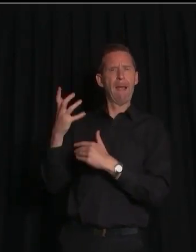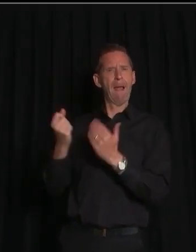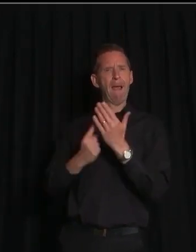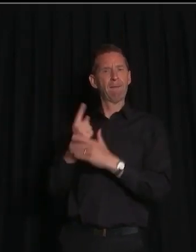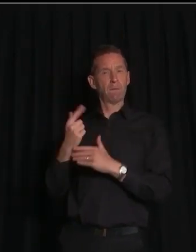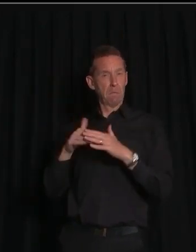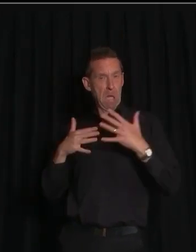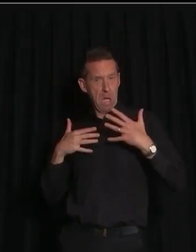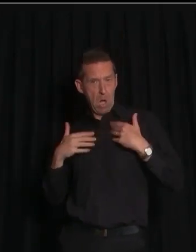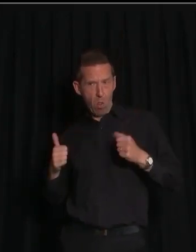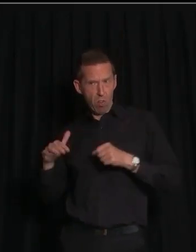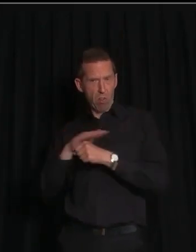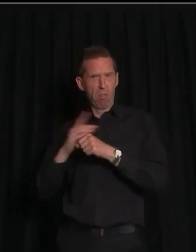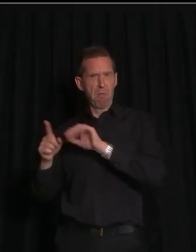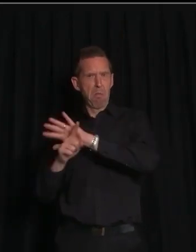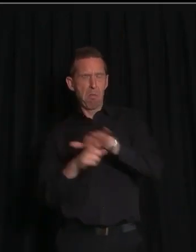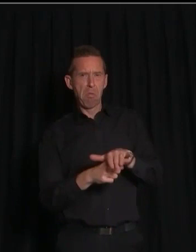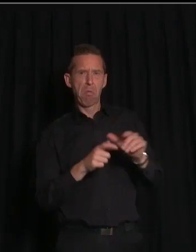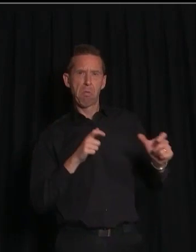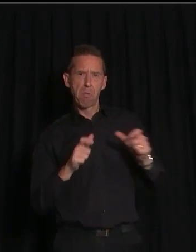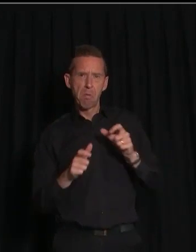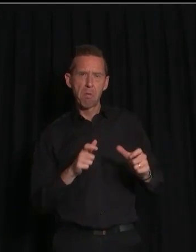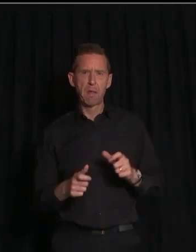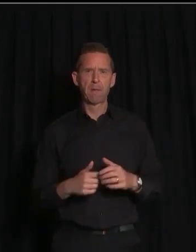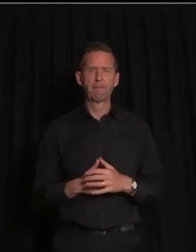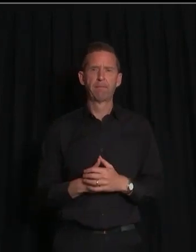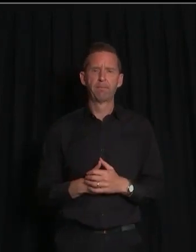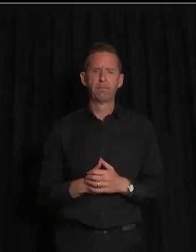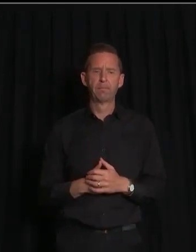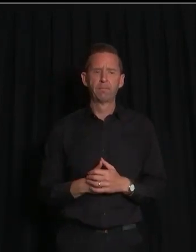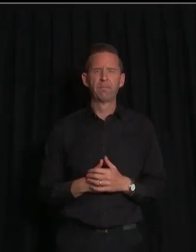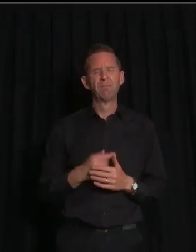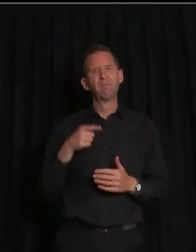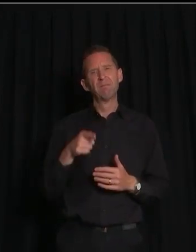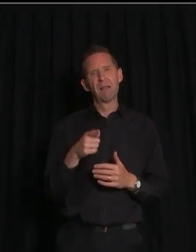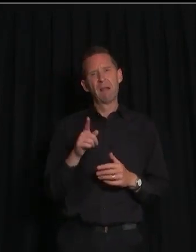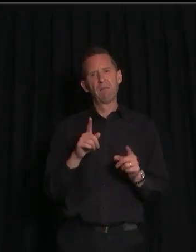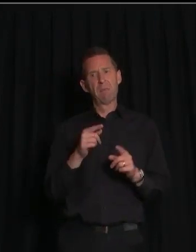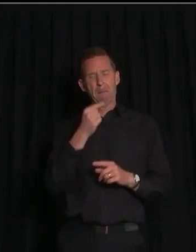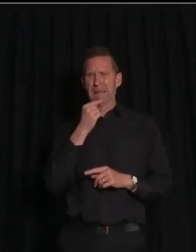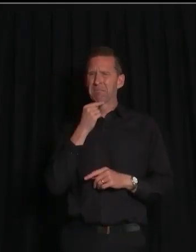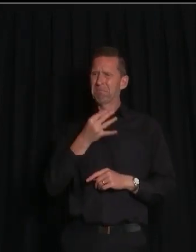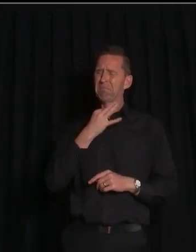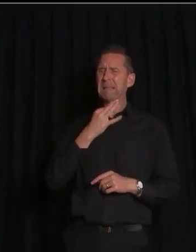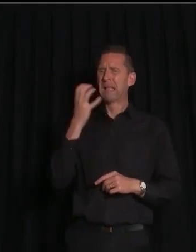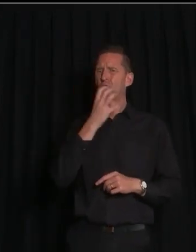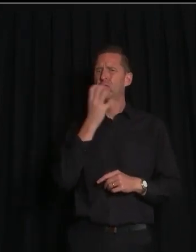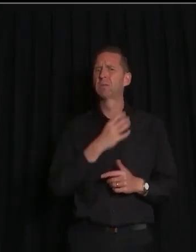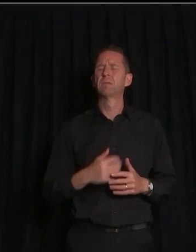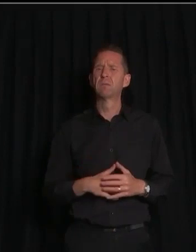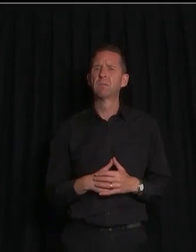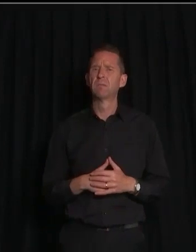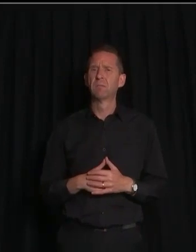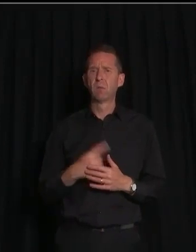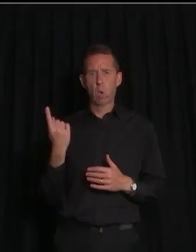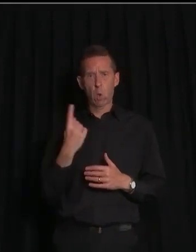health movements and things like that. Yeah, it's all a very sort of dangerous space for anyone